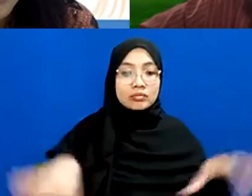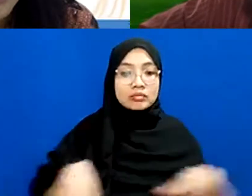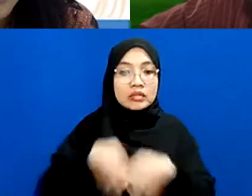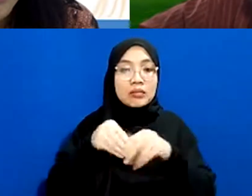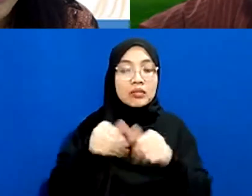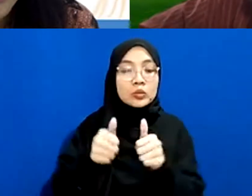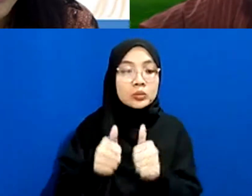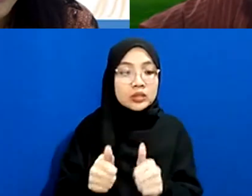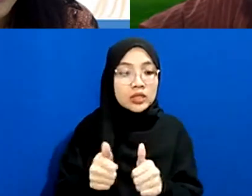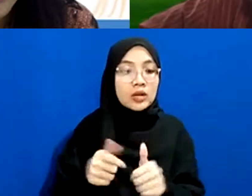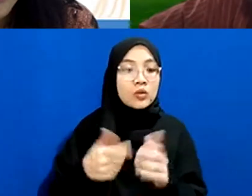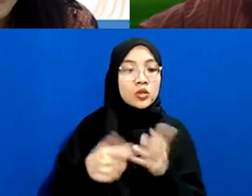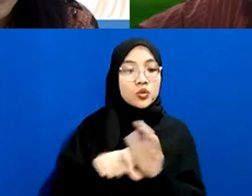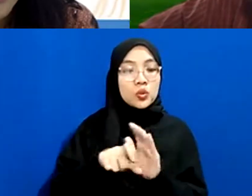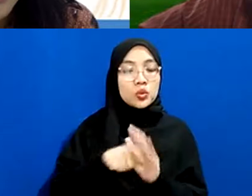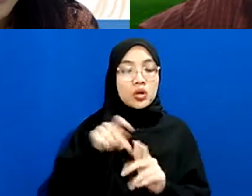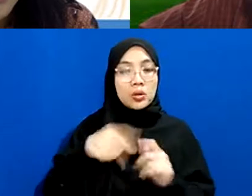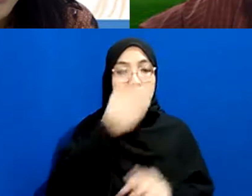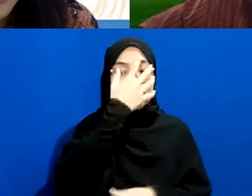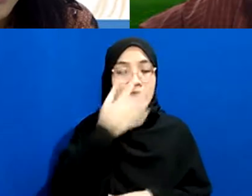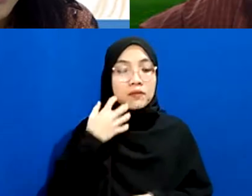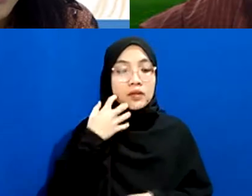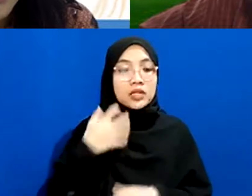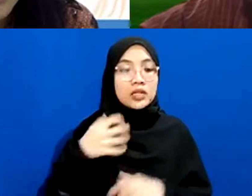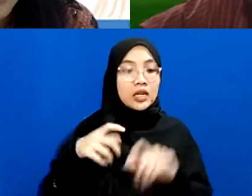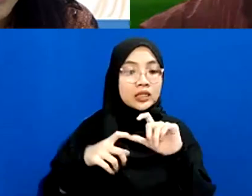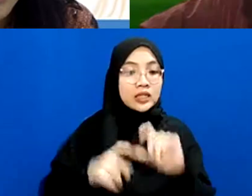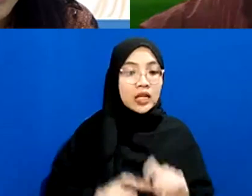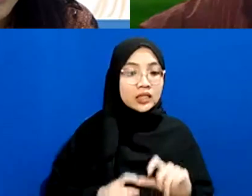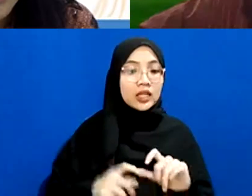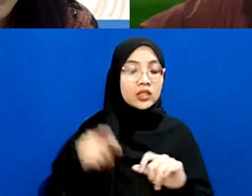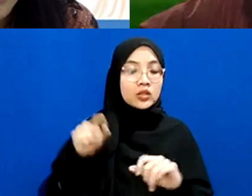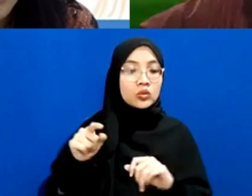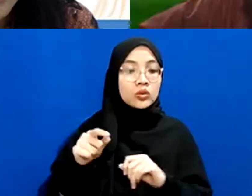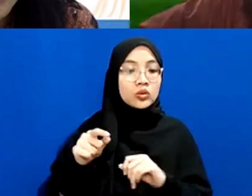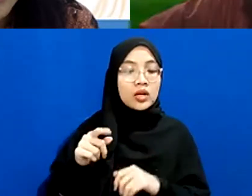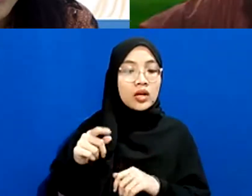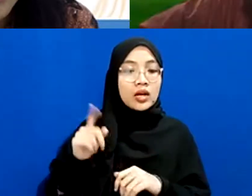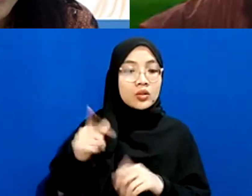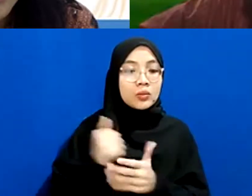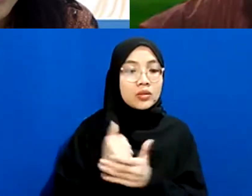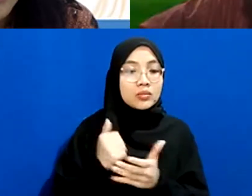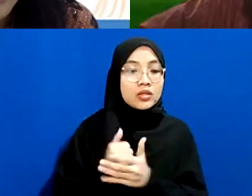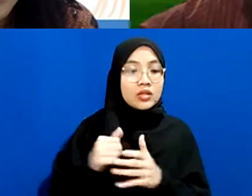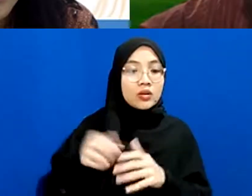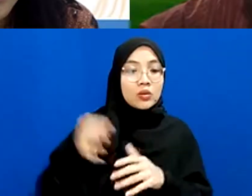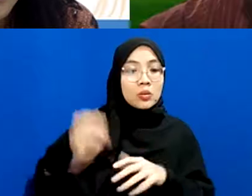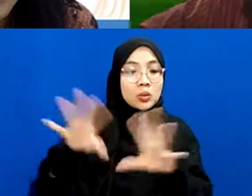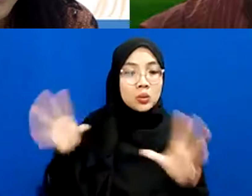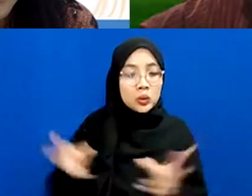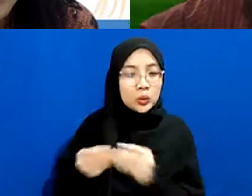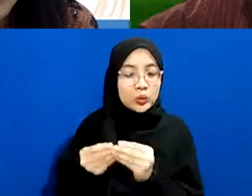countries, very often inclusivity is a new and encouraged a